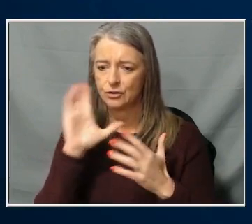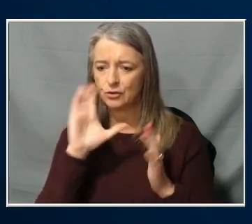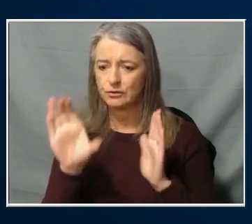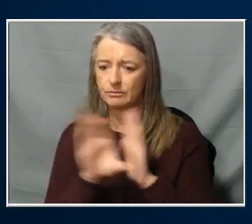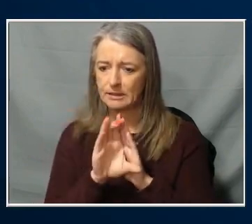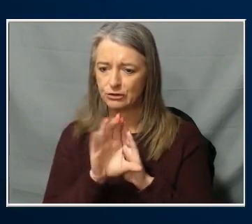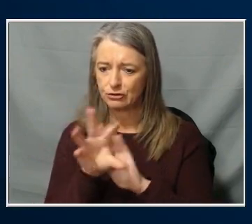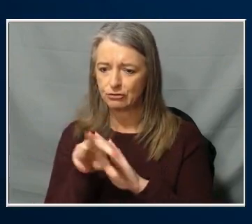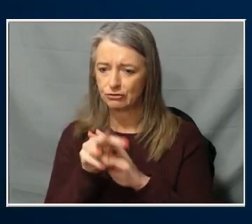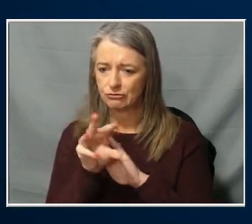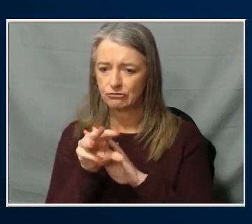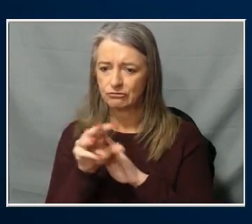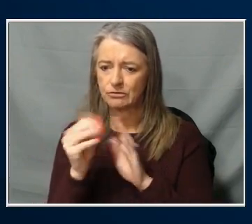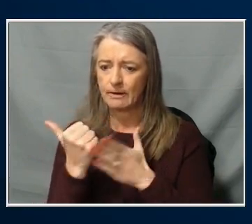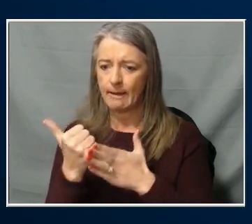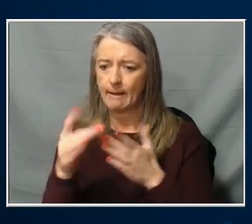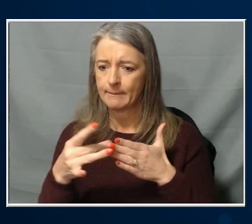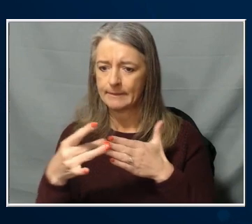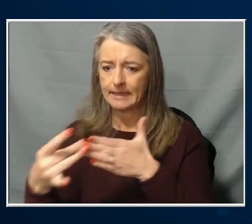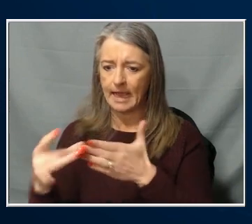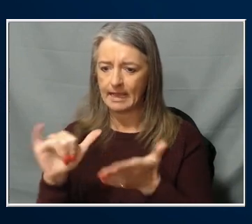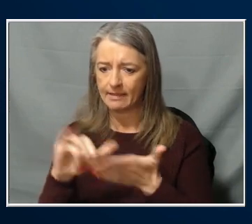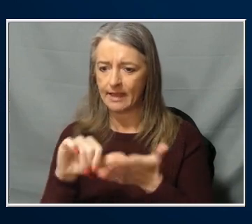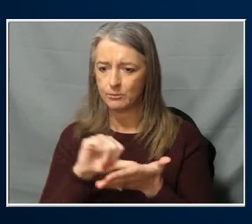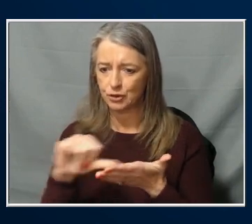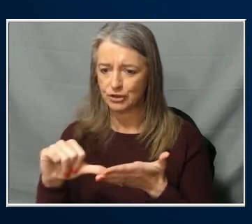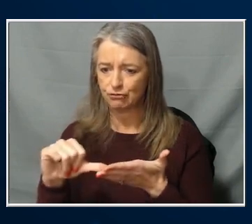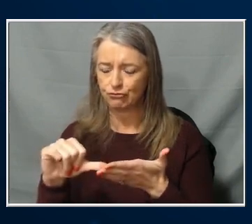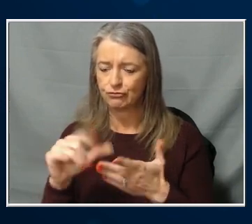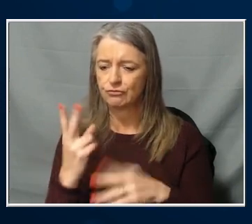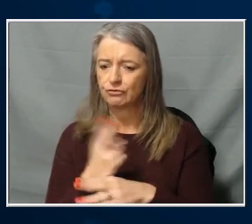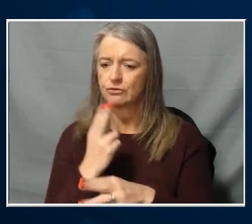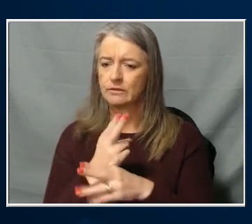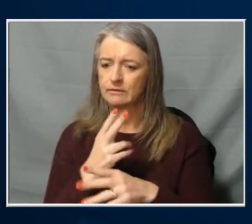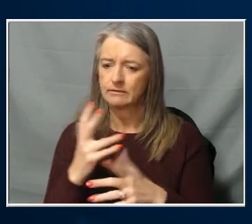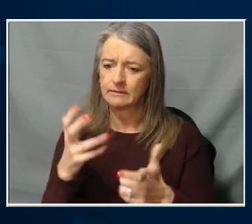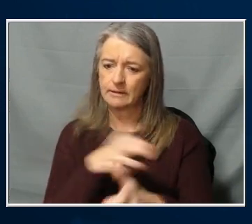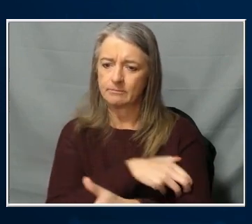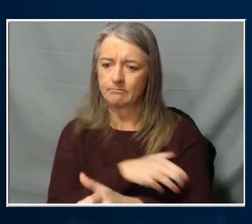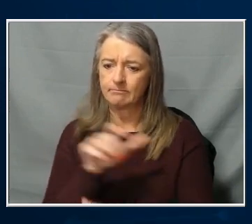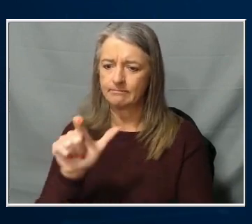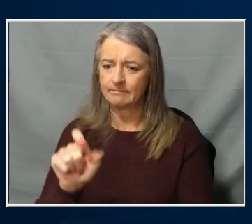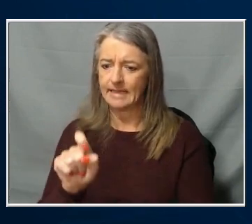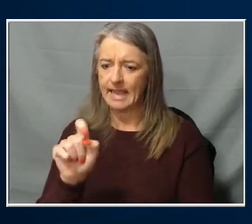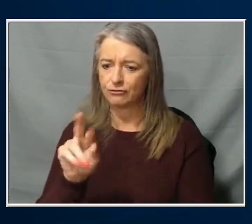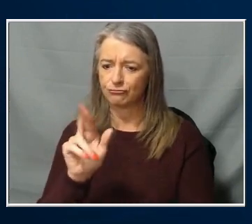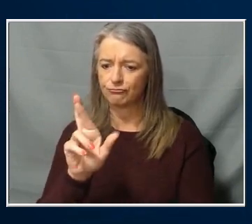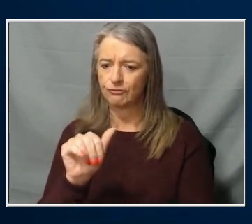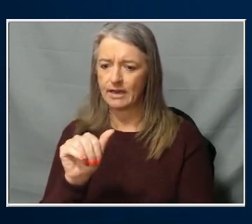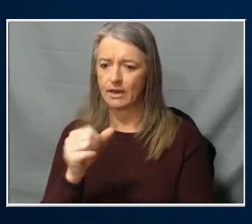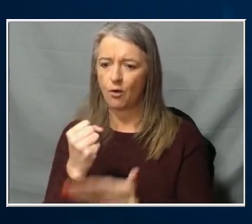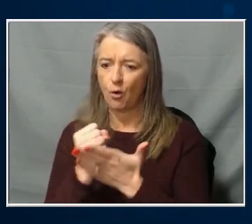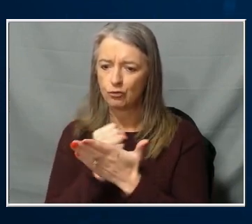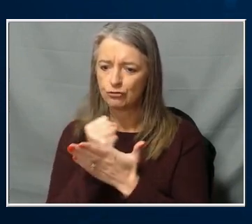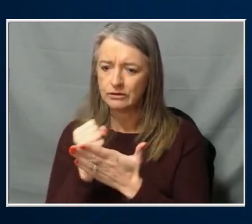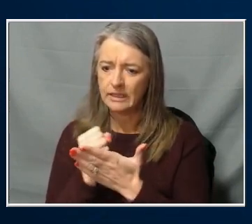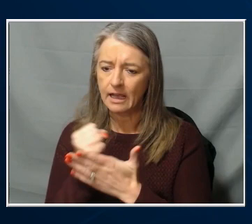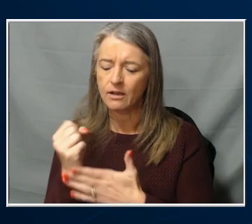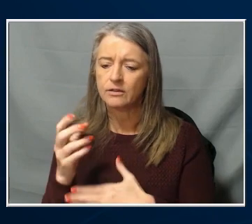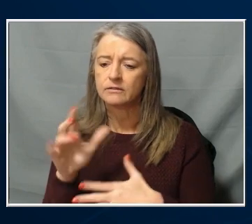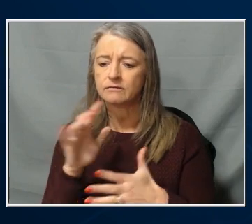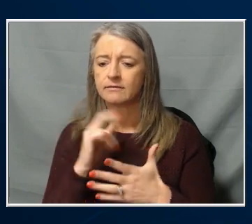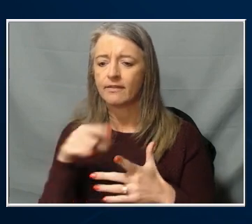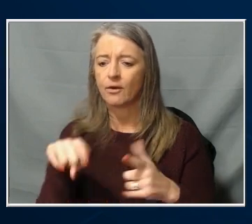guide our procedures. So we use very high powerful x-rays, ultrasound. These allow